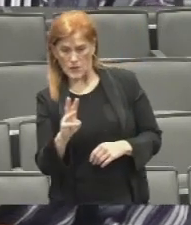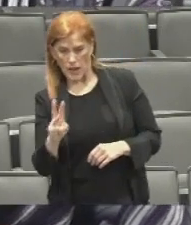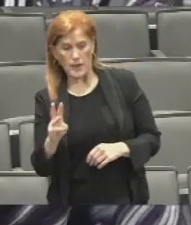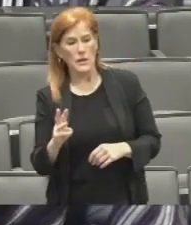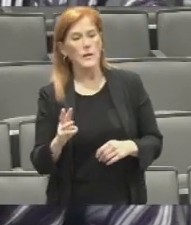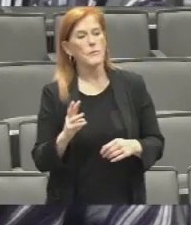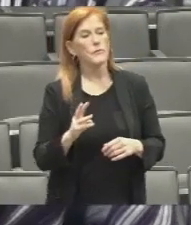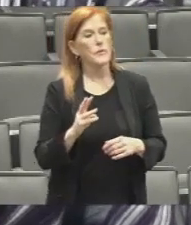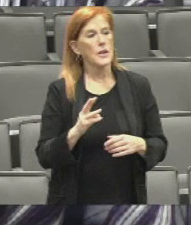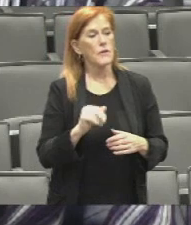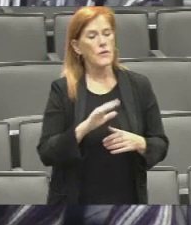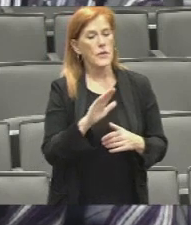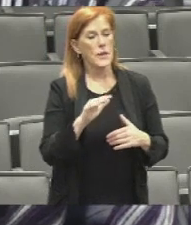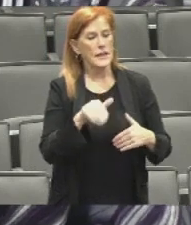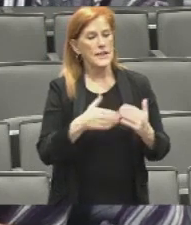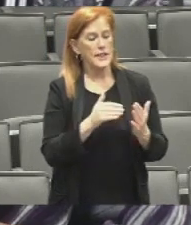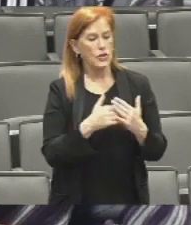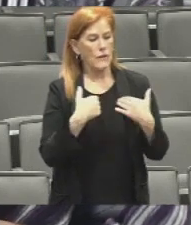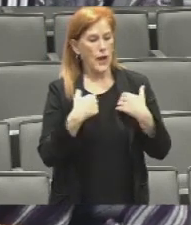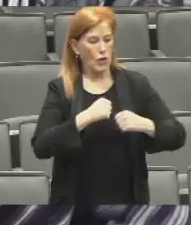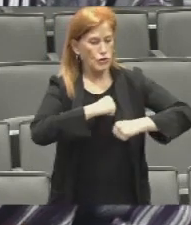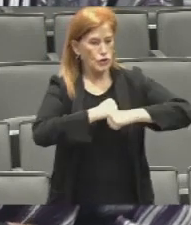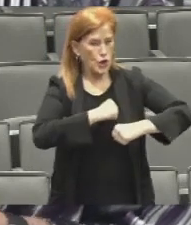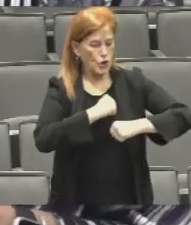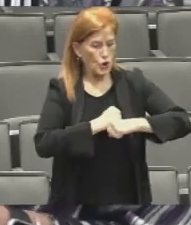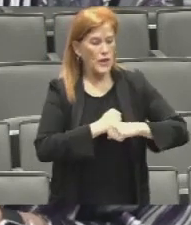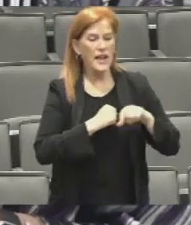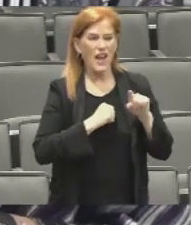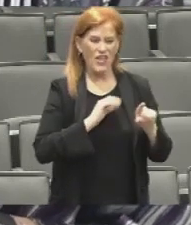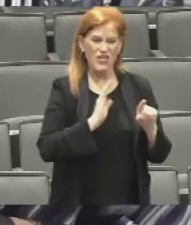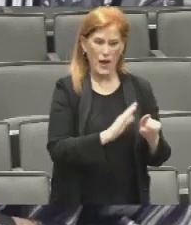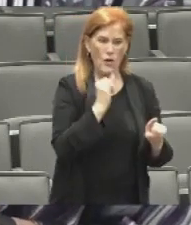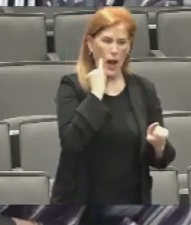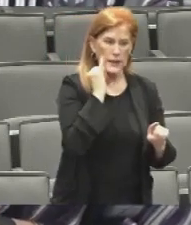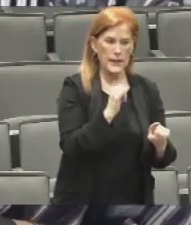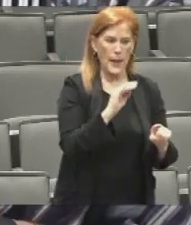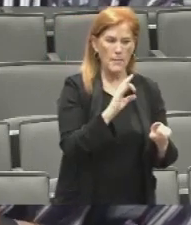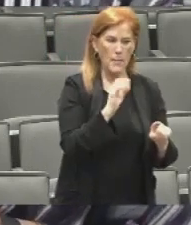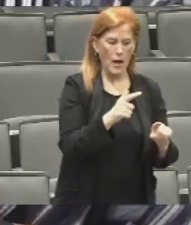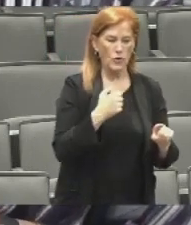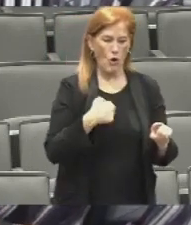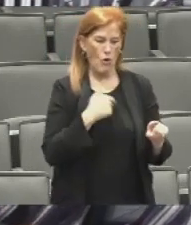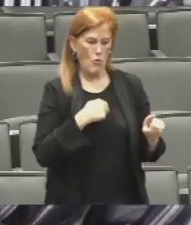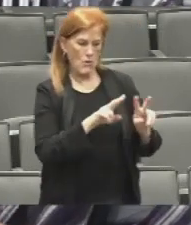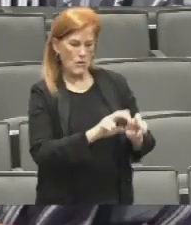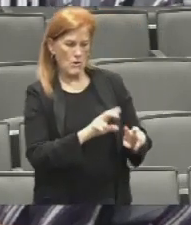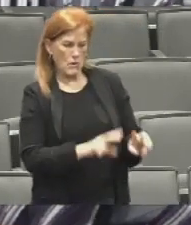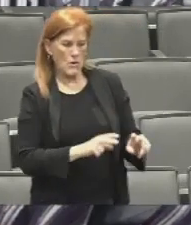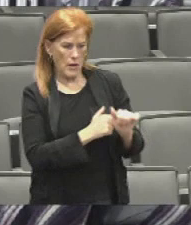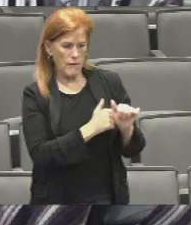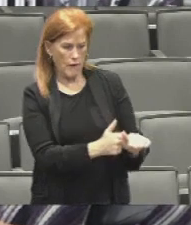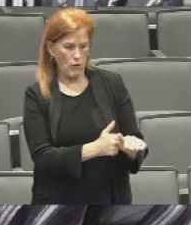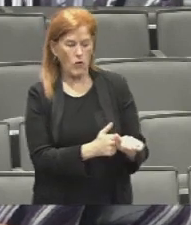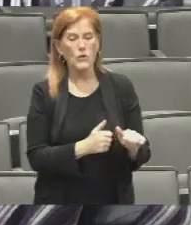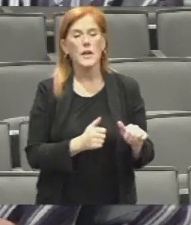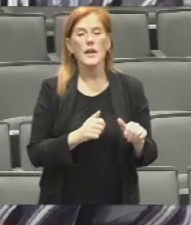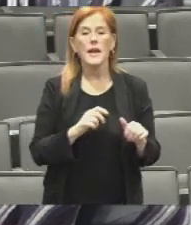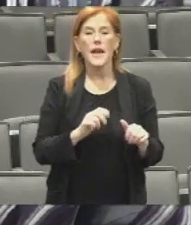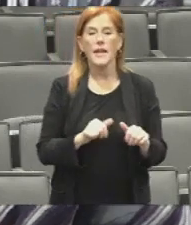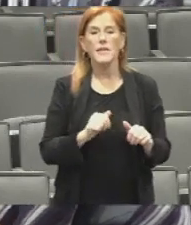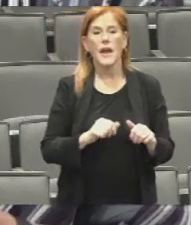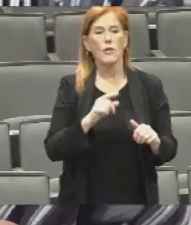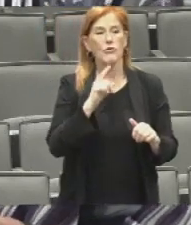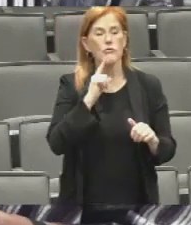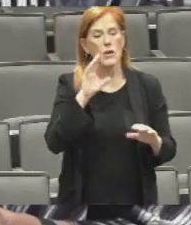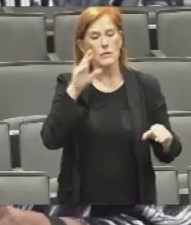Global Center of Health Security. And it's a model that is really looked at around